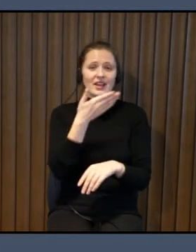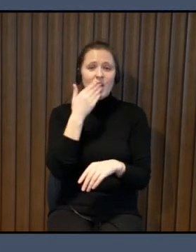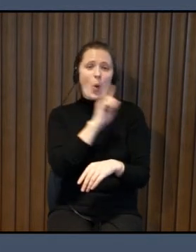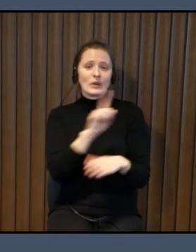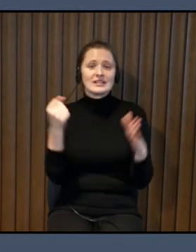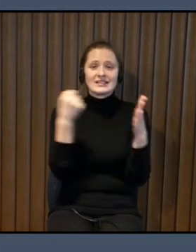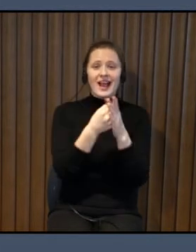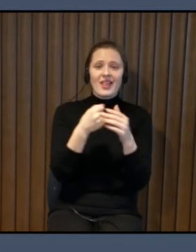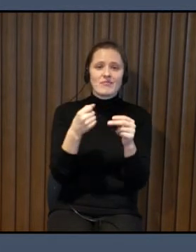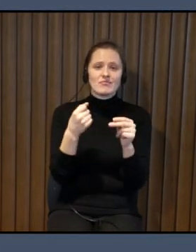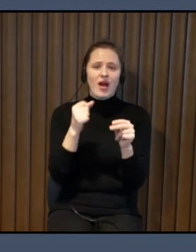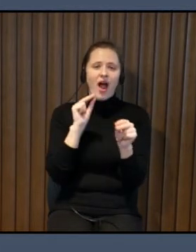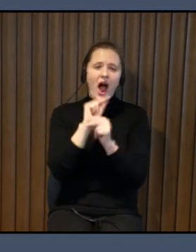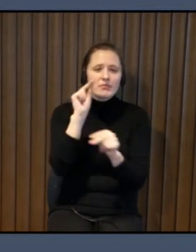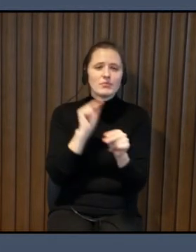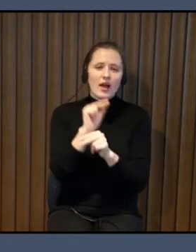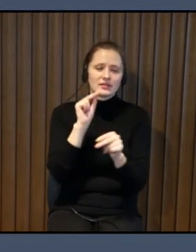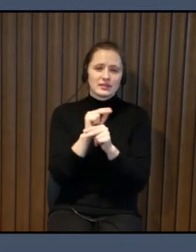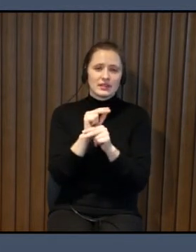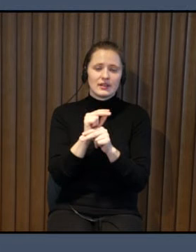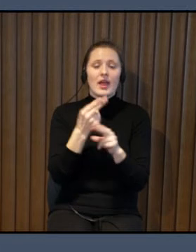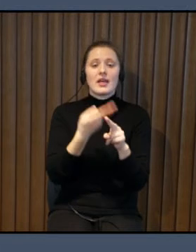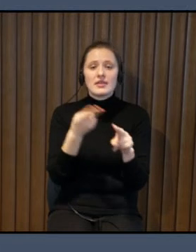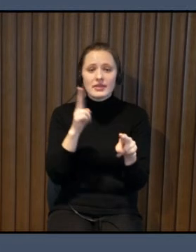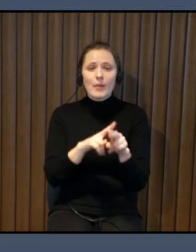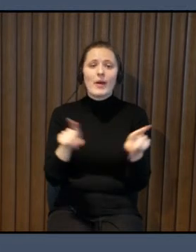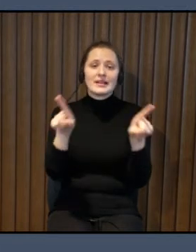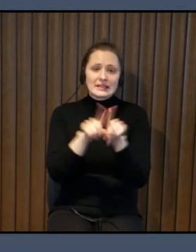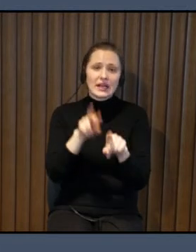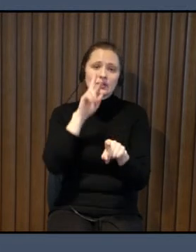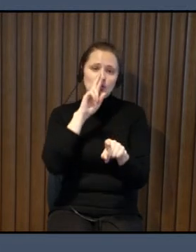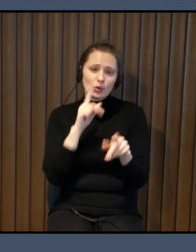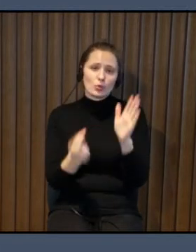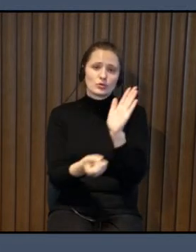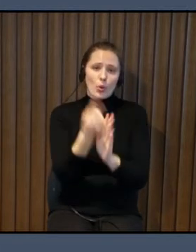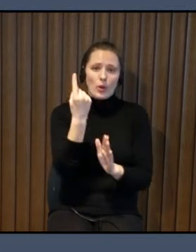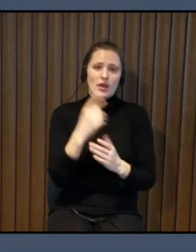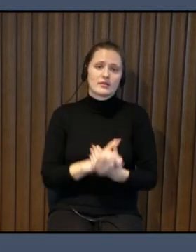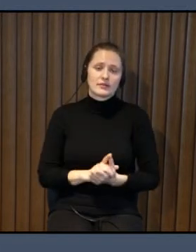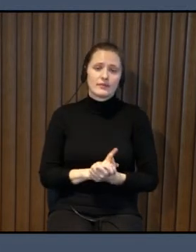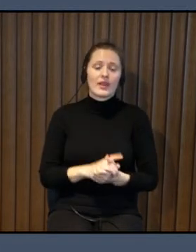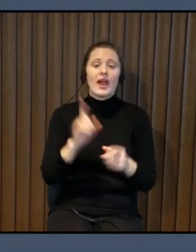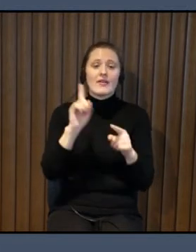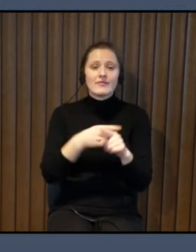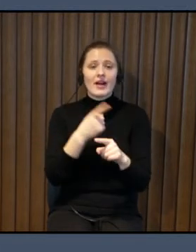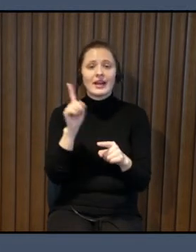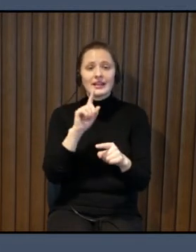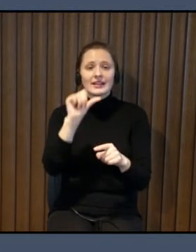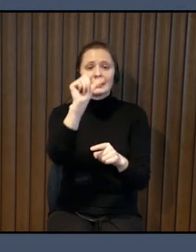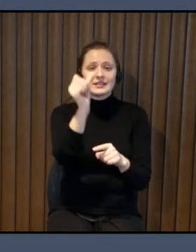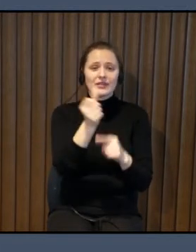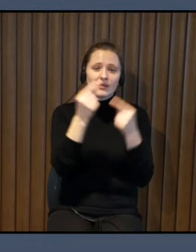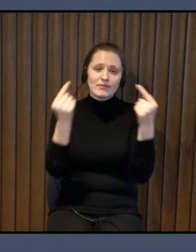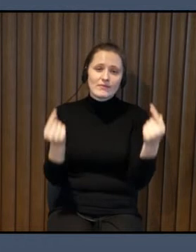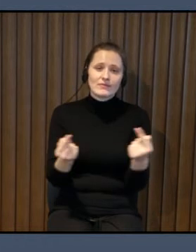more examples of those bizarre situations, and I believe that yes, our people have not been trained